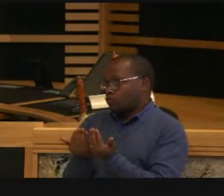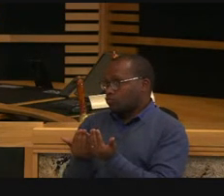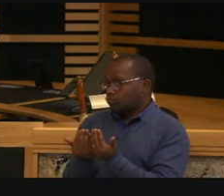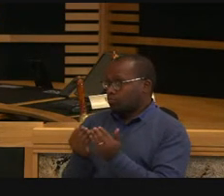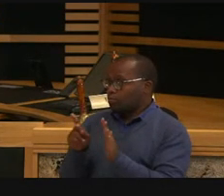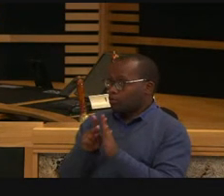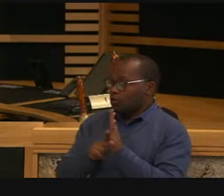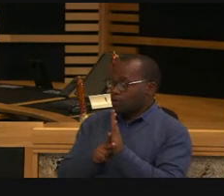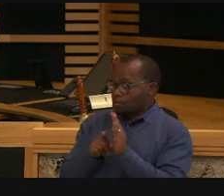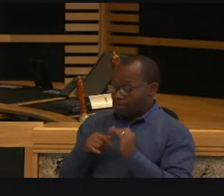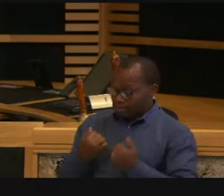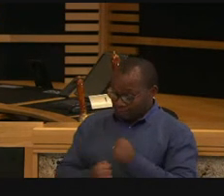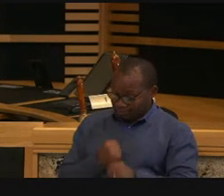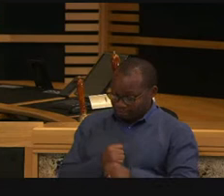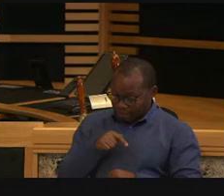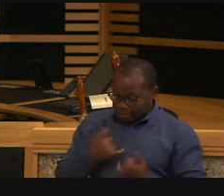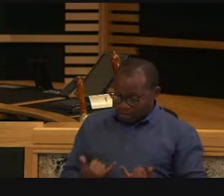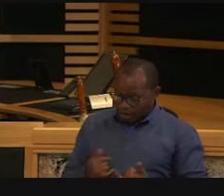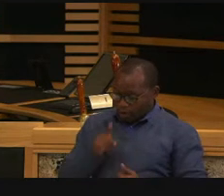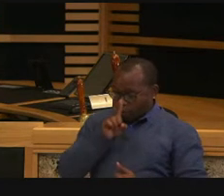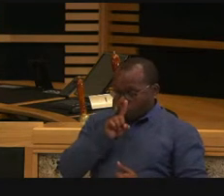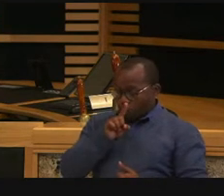2023, we are at